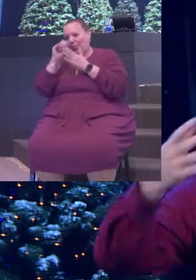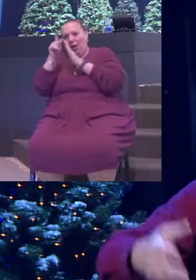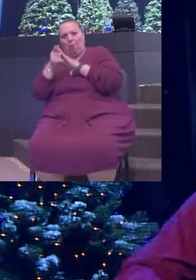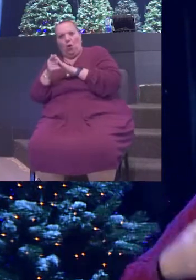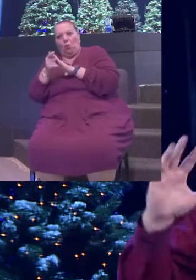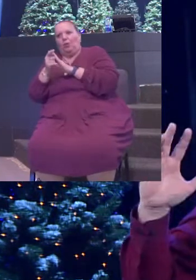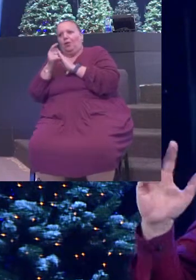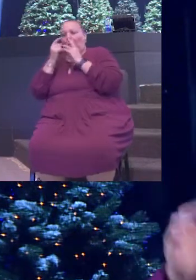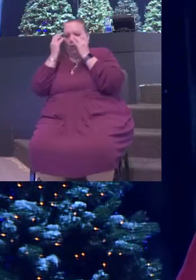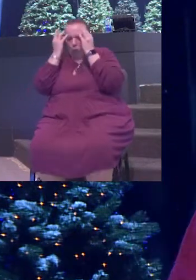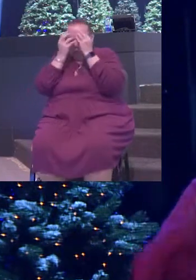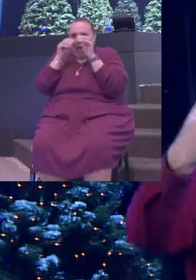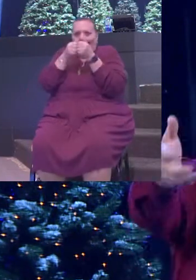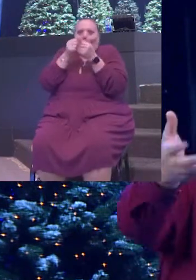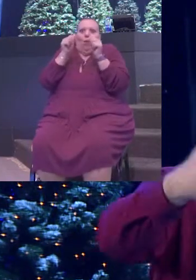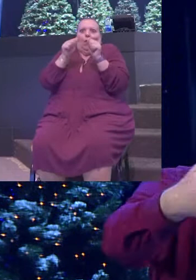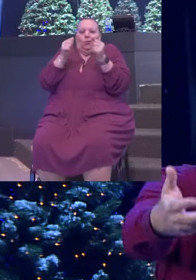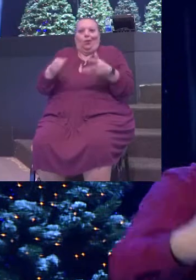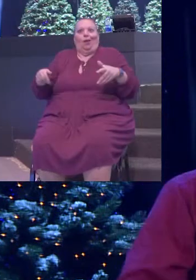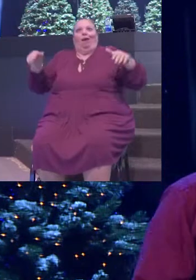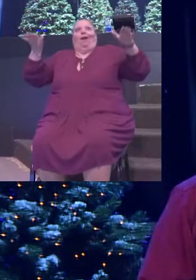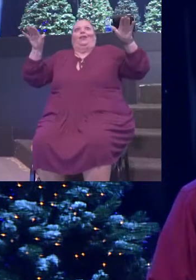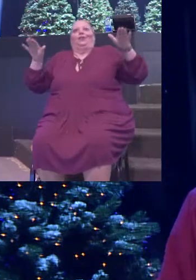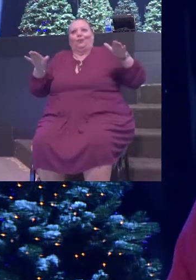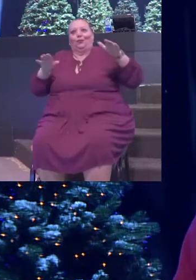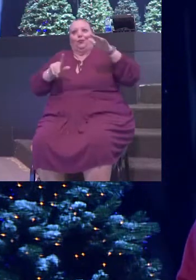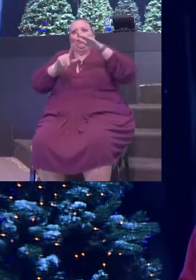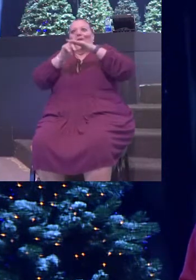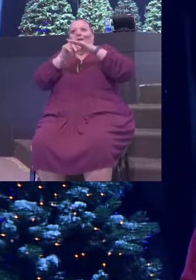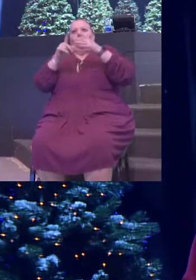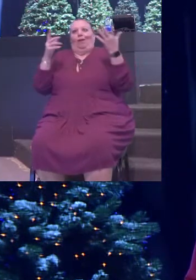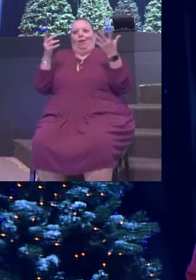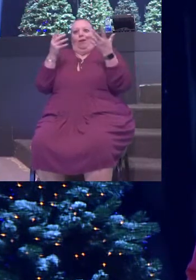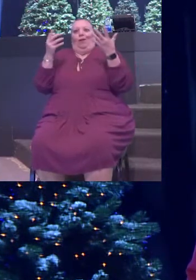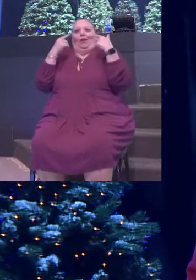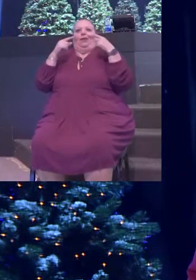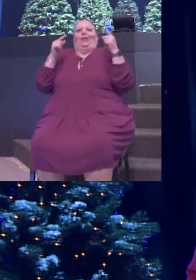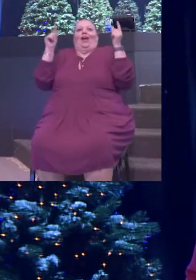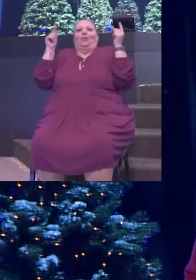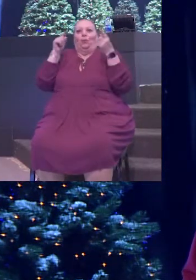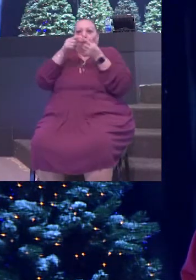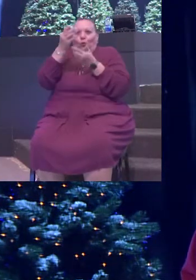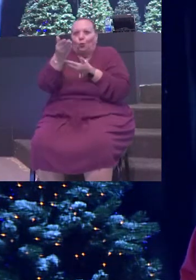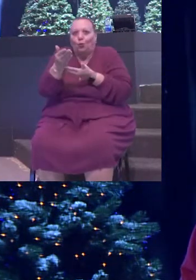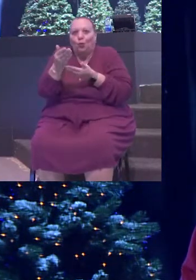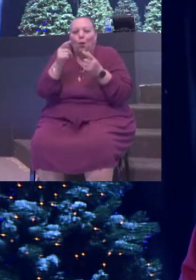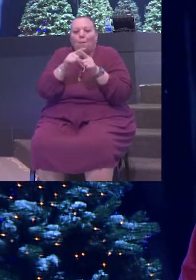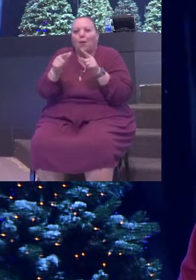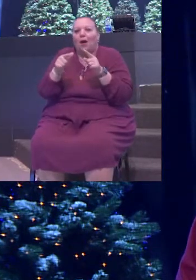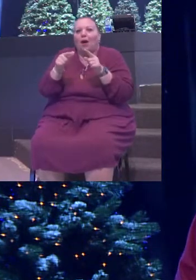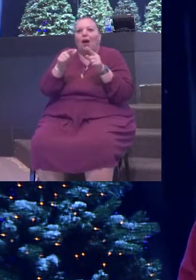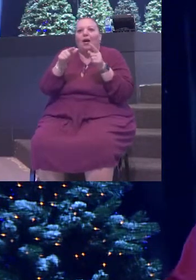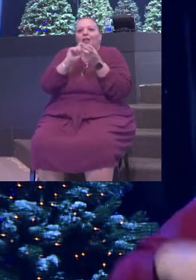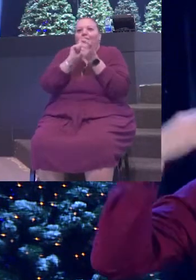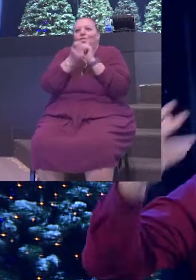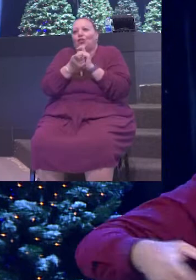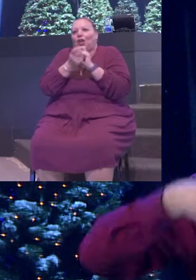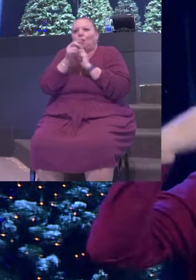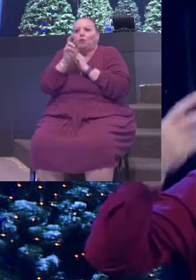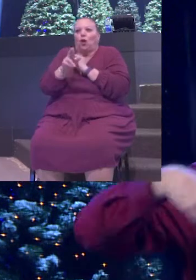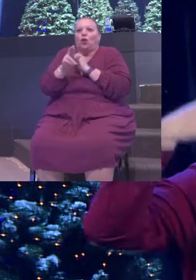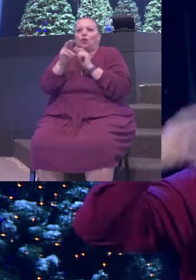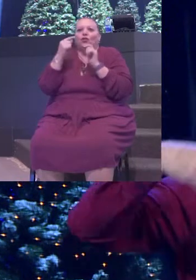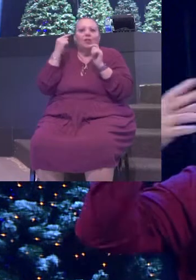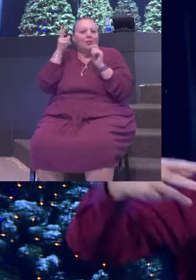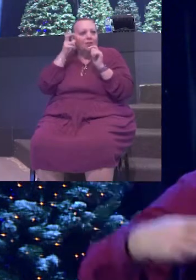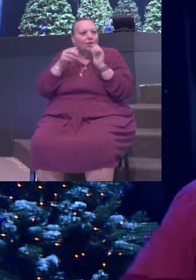she replayed, I mean, how could you? When an angel has this announcement to you, but it shaped her. And she replayed